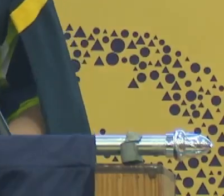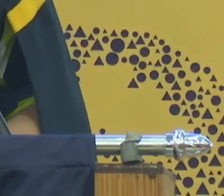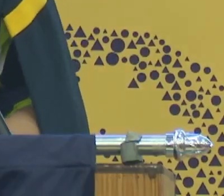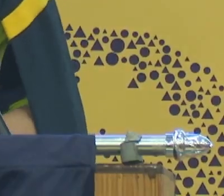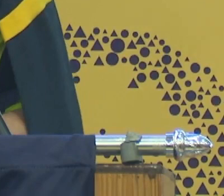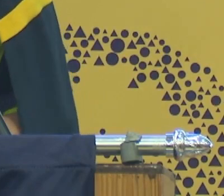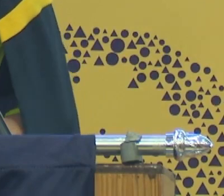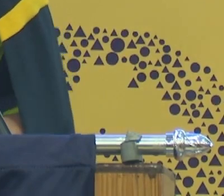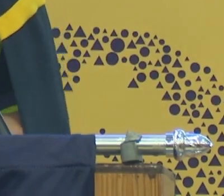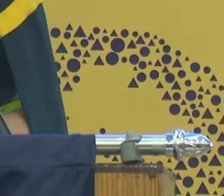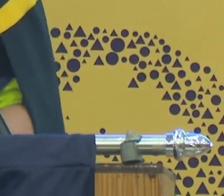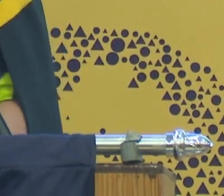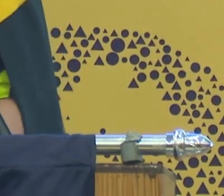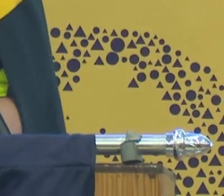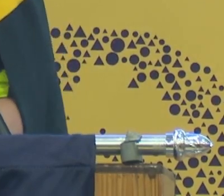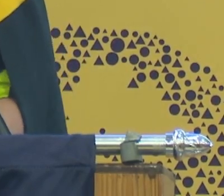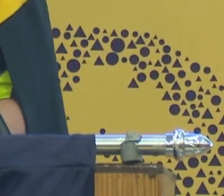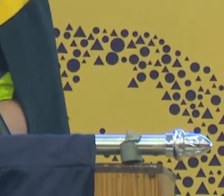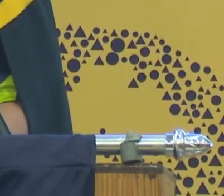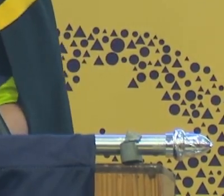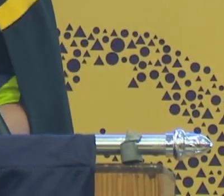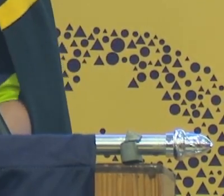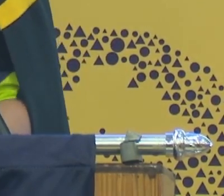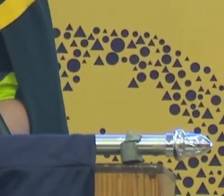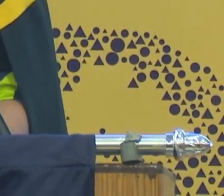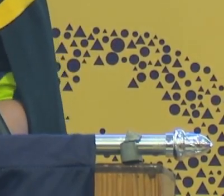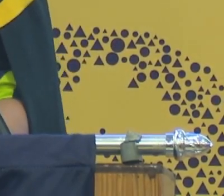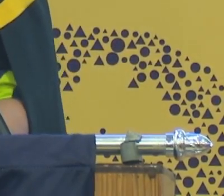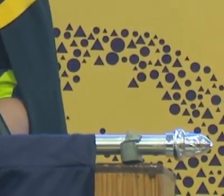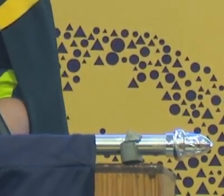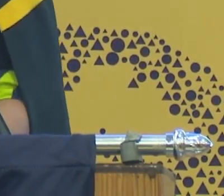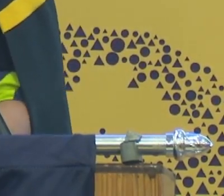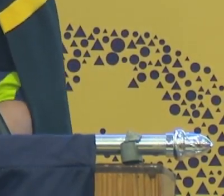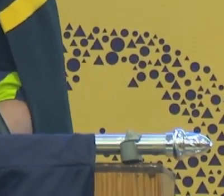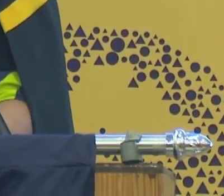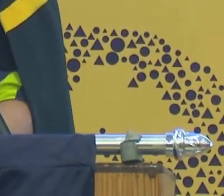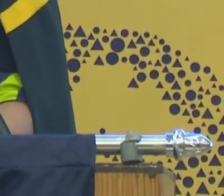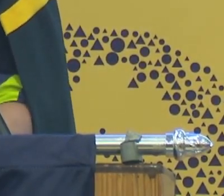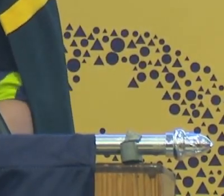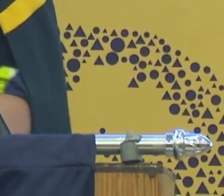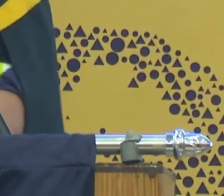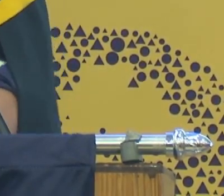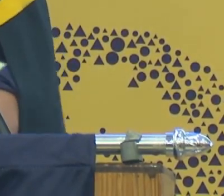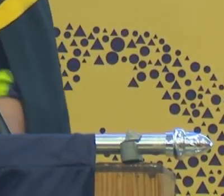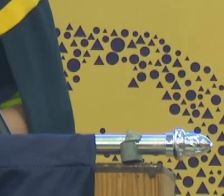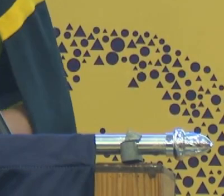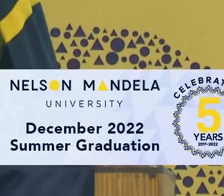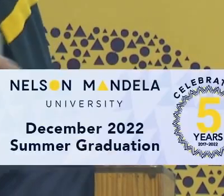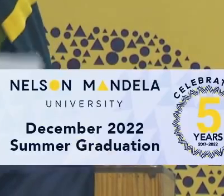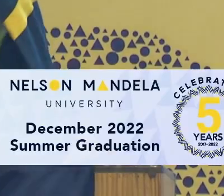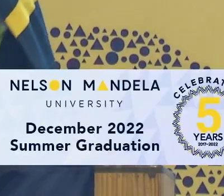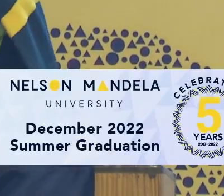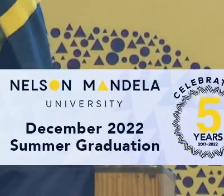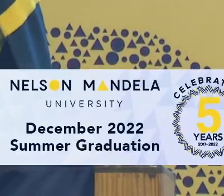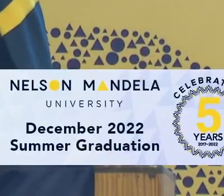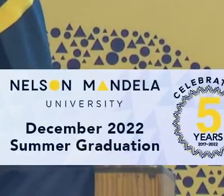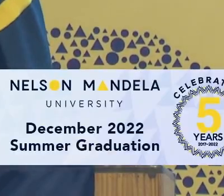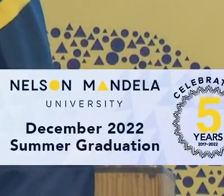honoured guests, ladies and gentlemen, good morning. Goeiemôre, Molweni.